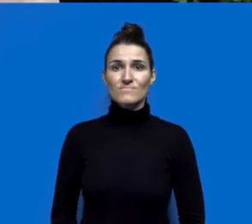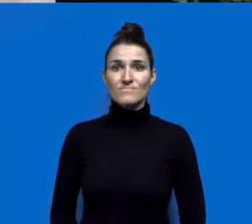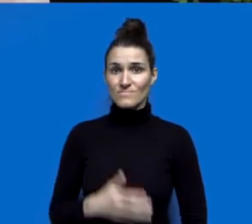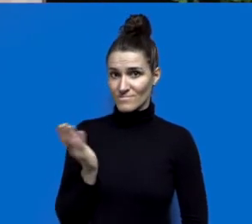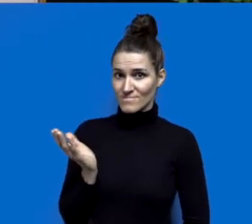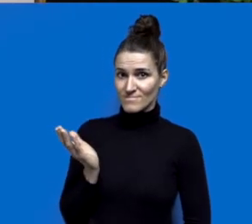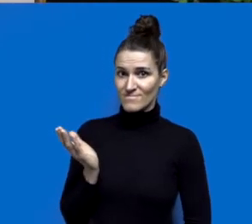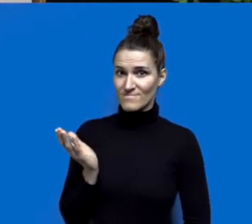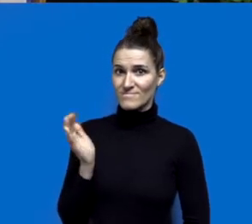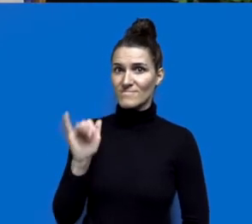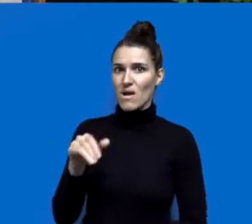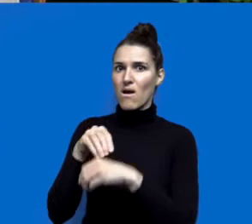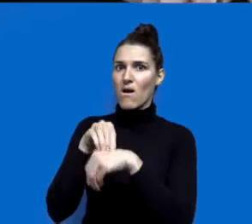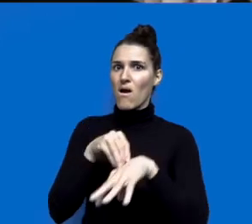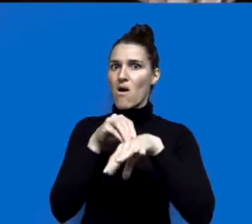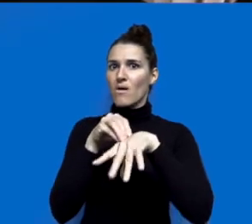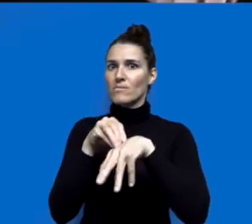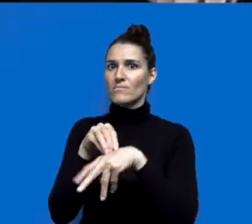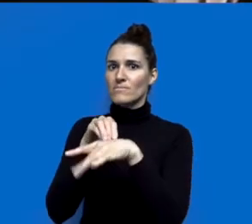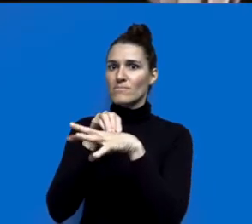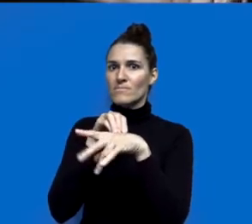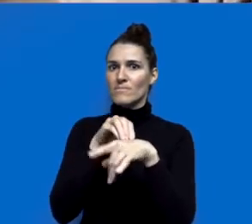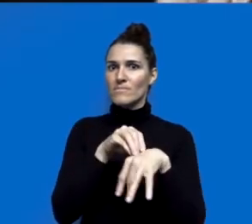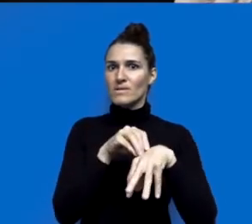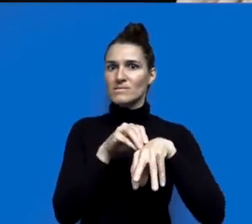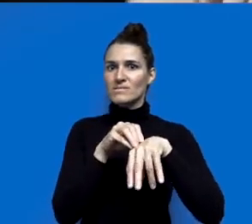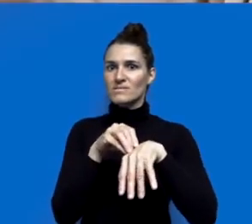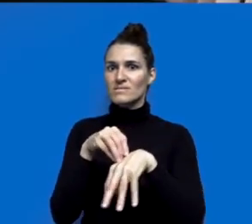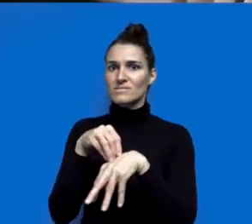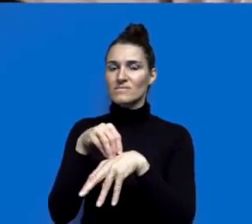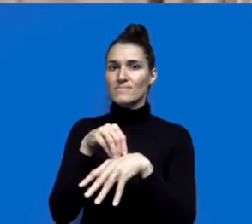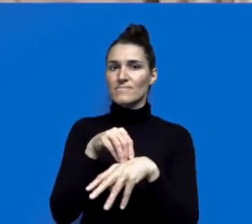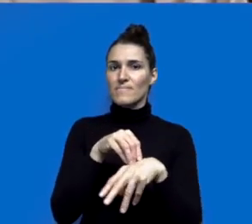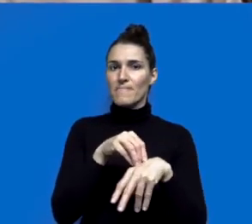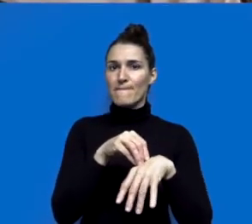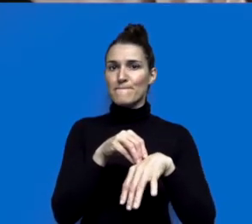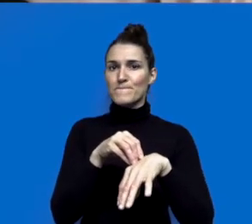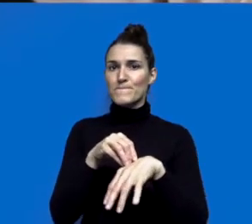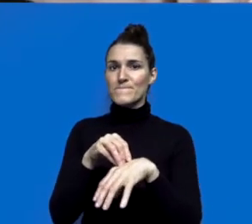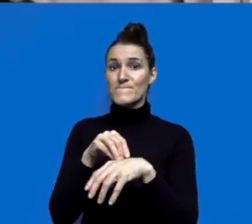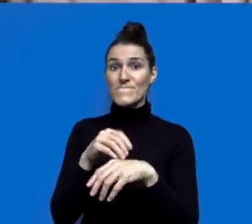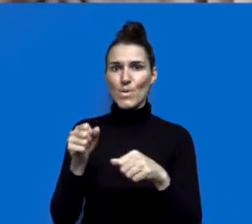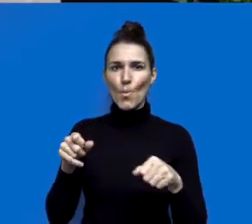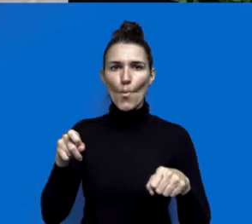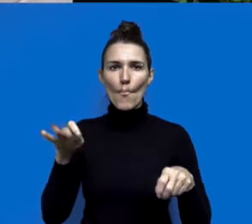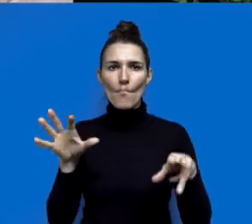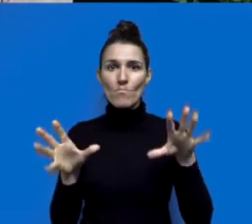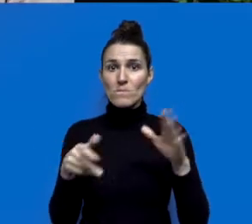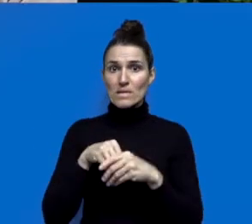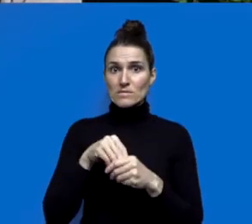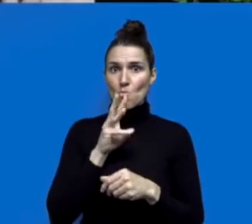is this an octopus in the water? And the octopus